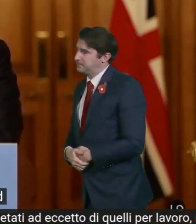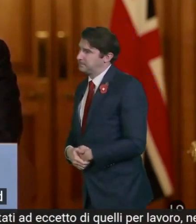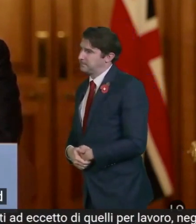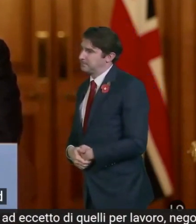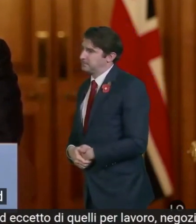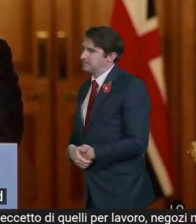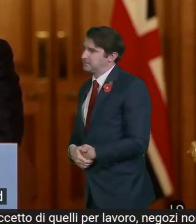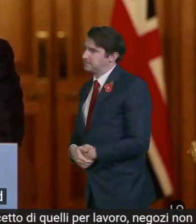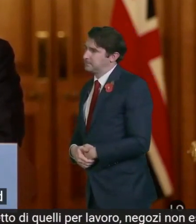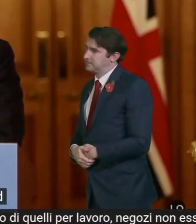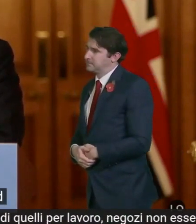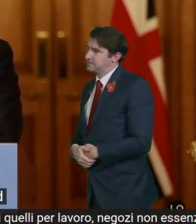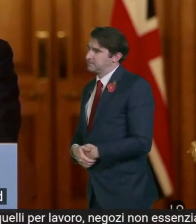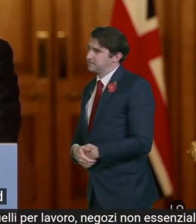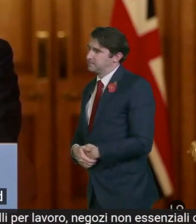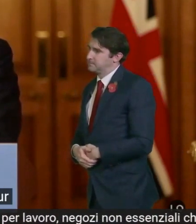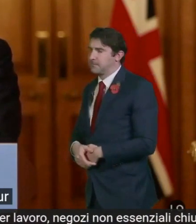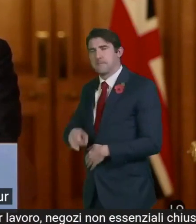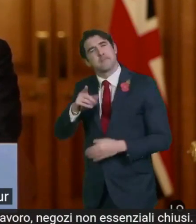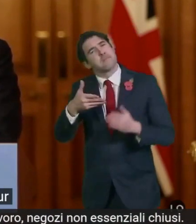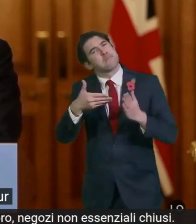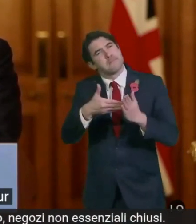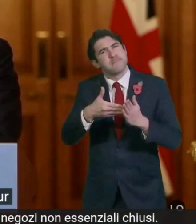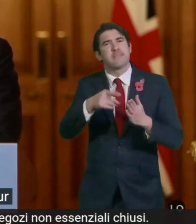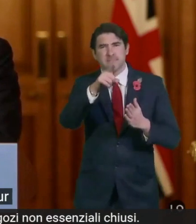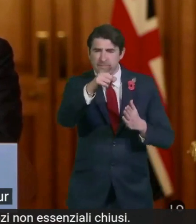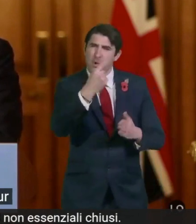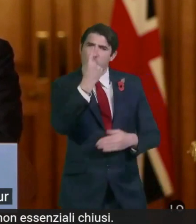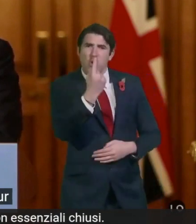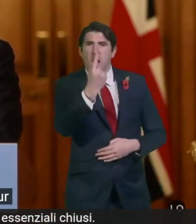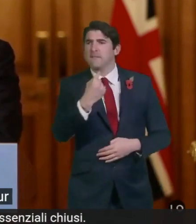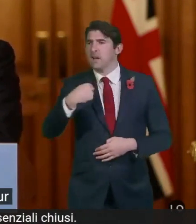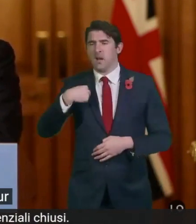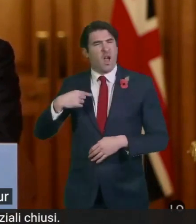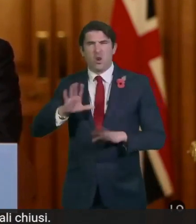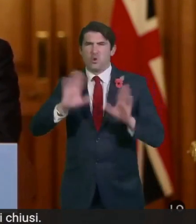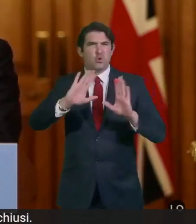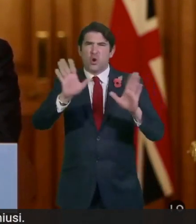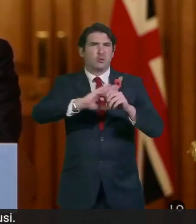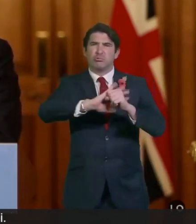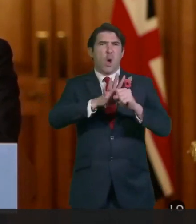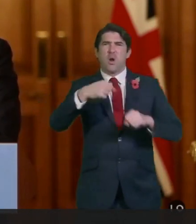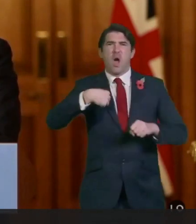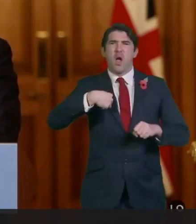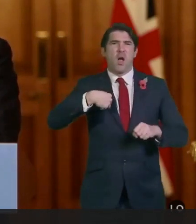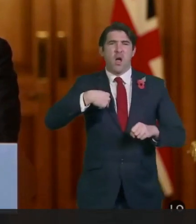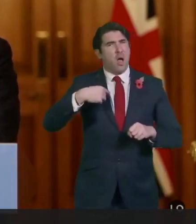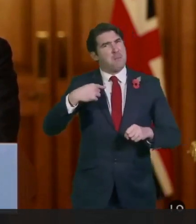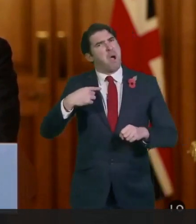the NHS, get your scans, turn up for your appointments and pick up your